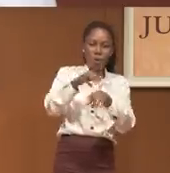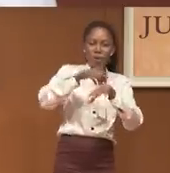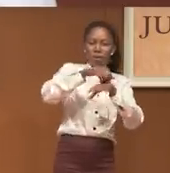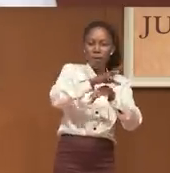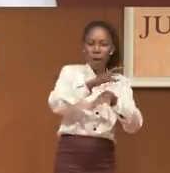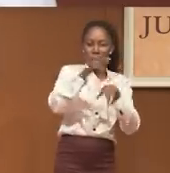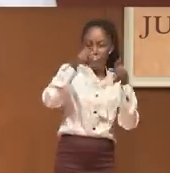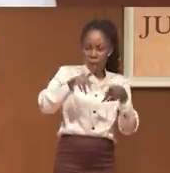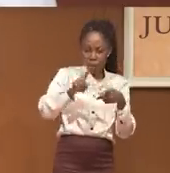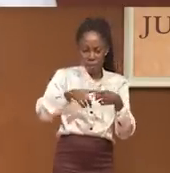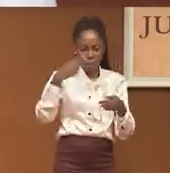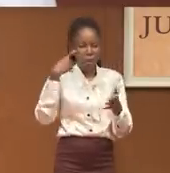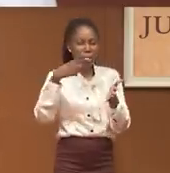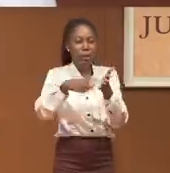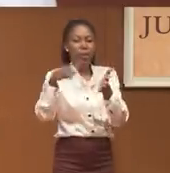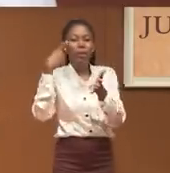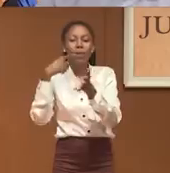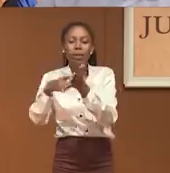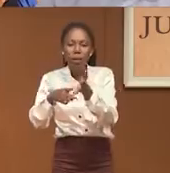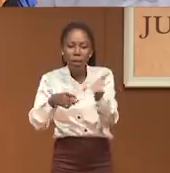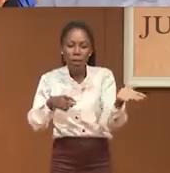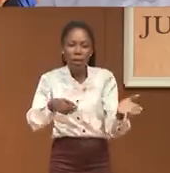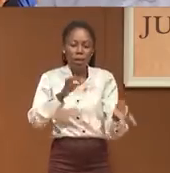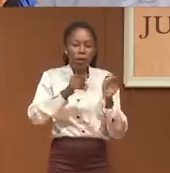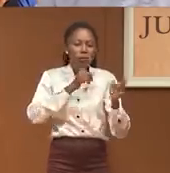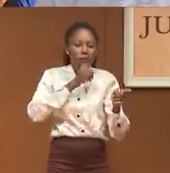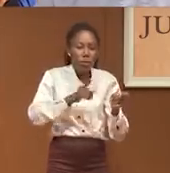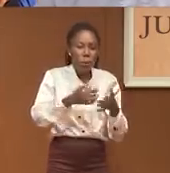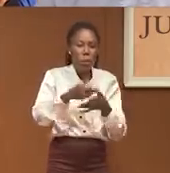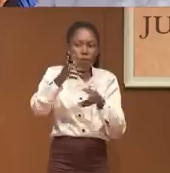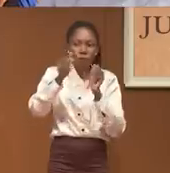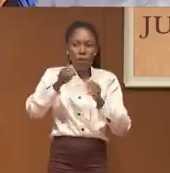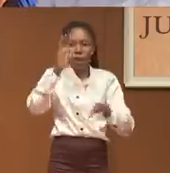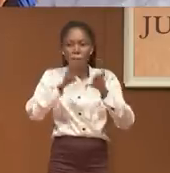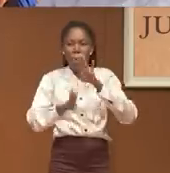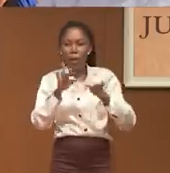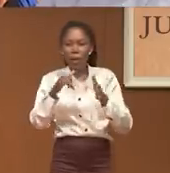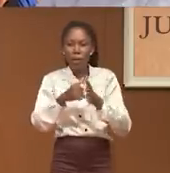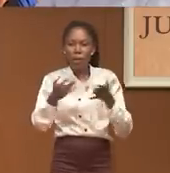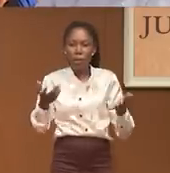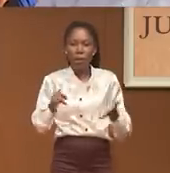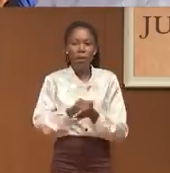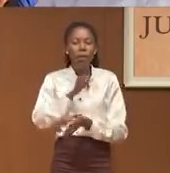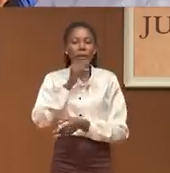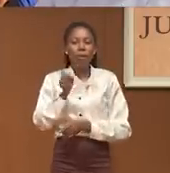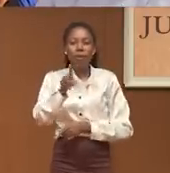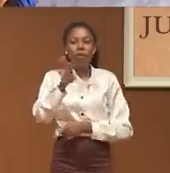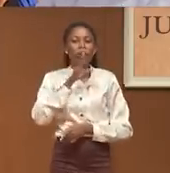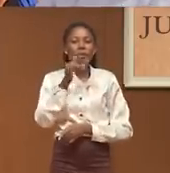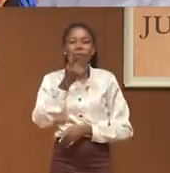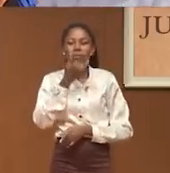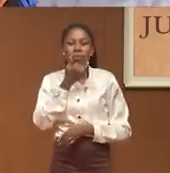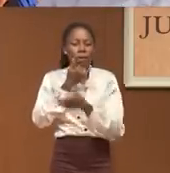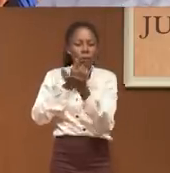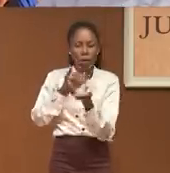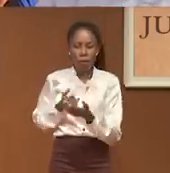make payments. Final payment, yes. You wanted to pay the balance at that point in time. So that is where you are right now. Yes.